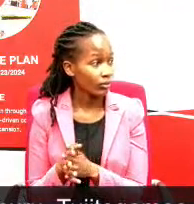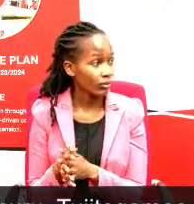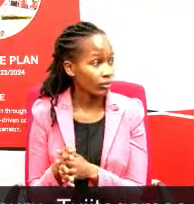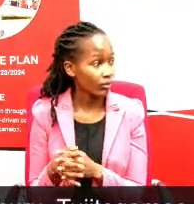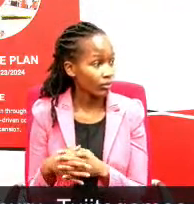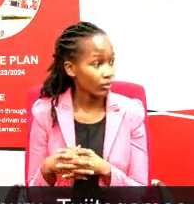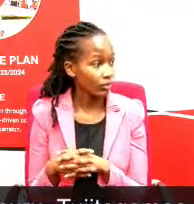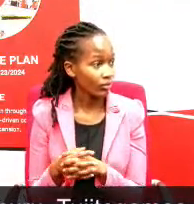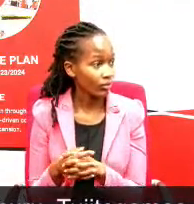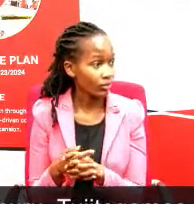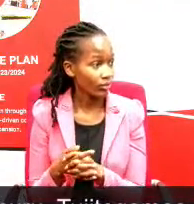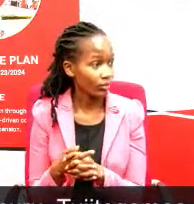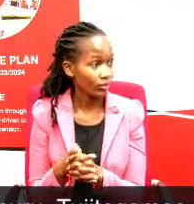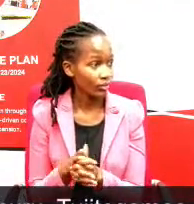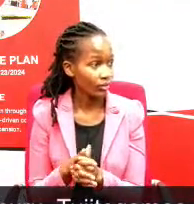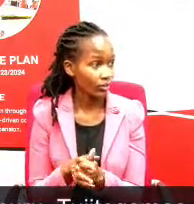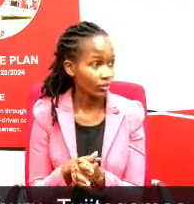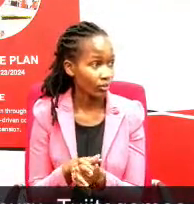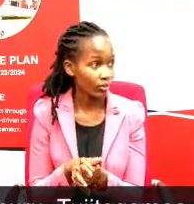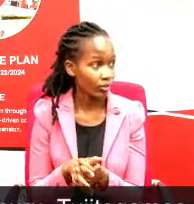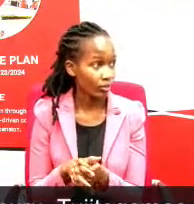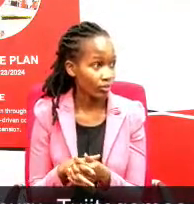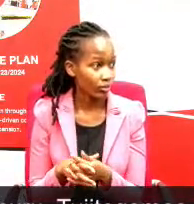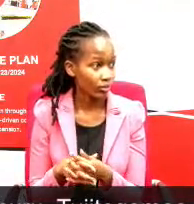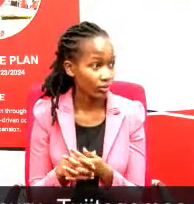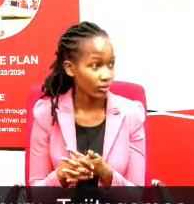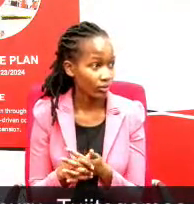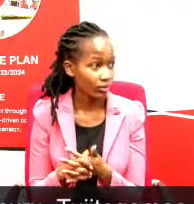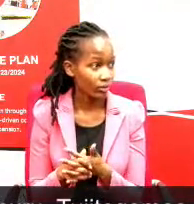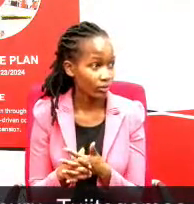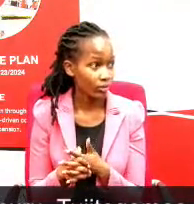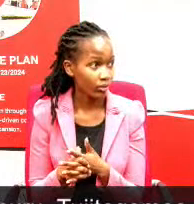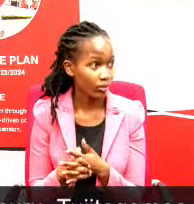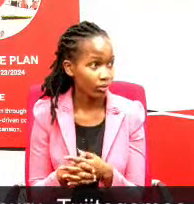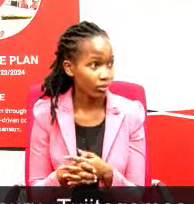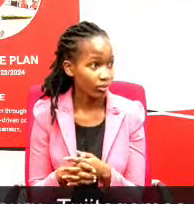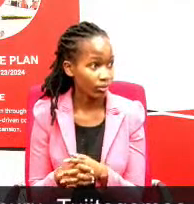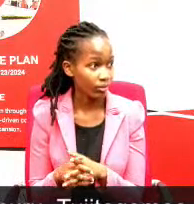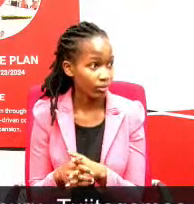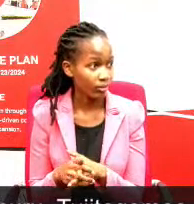This way. Thank you so much for coming. Yes.